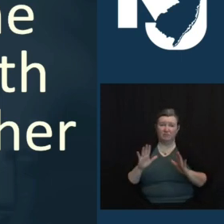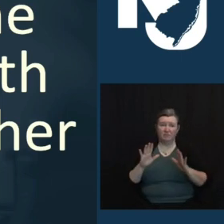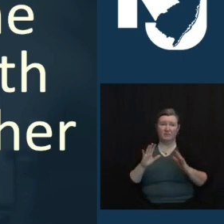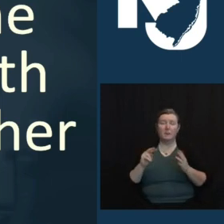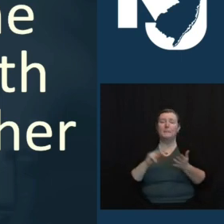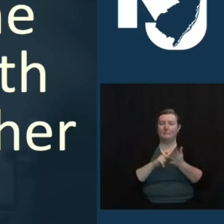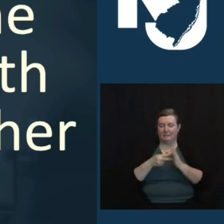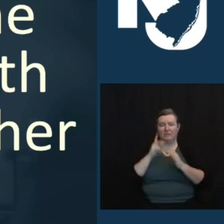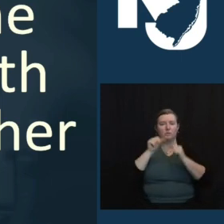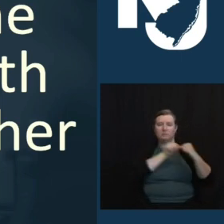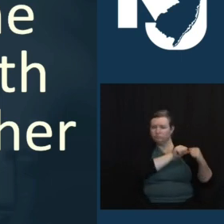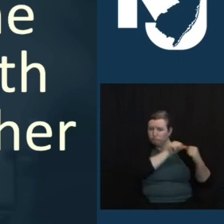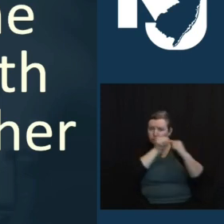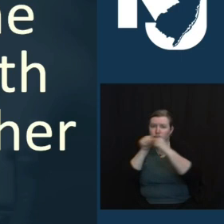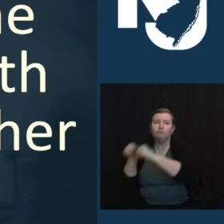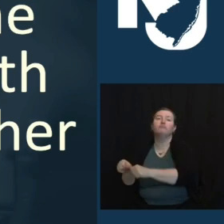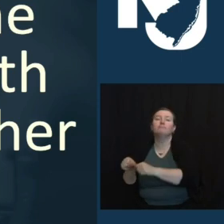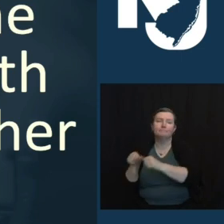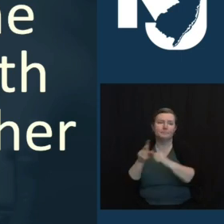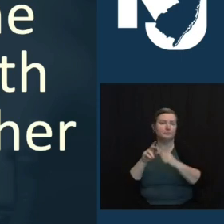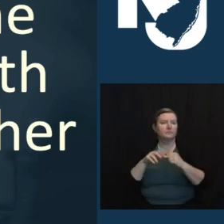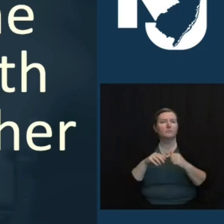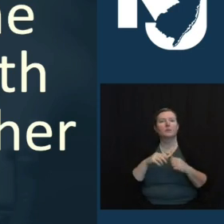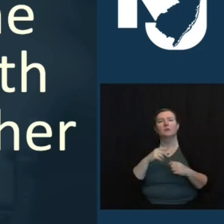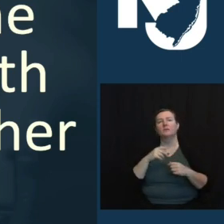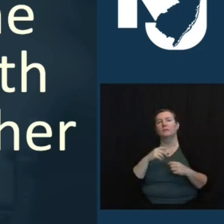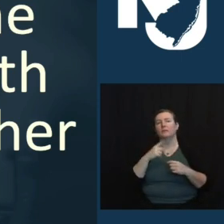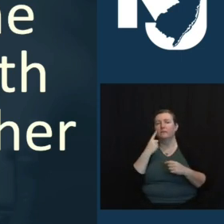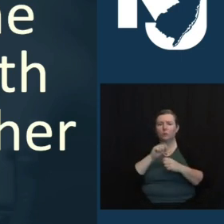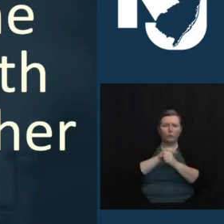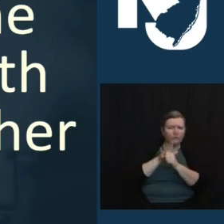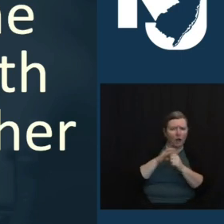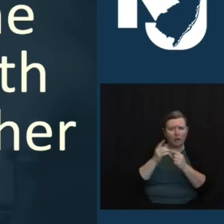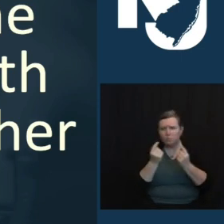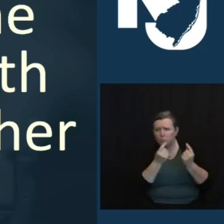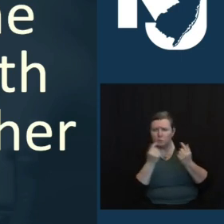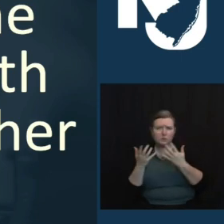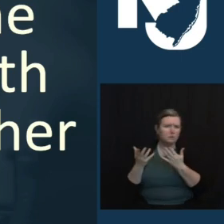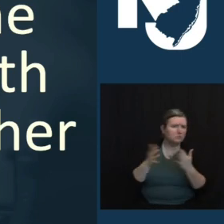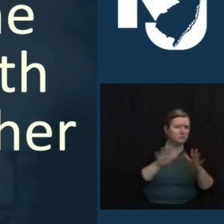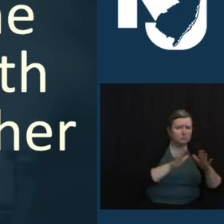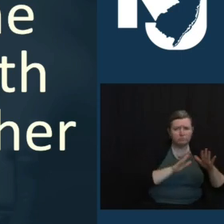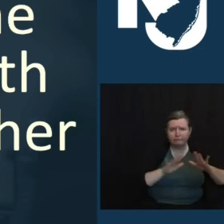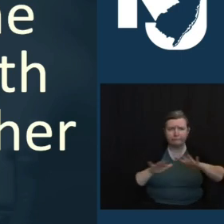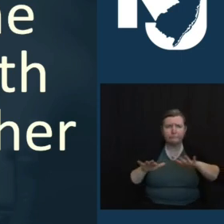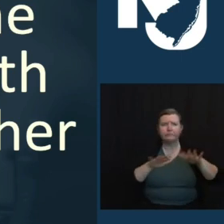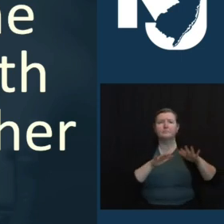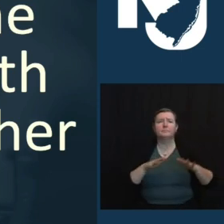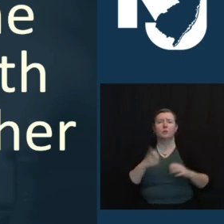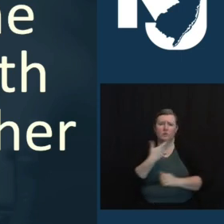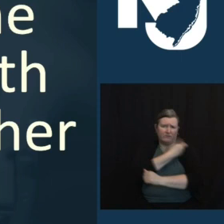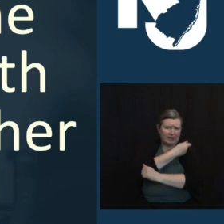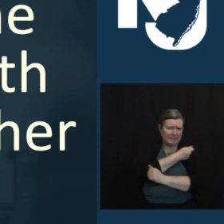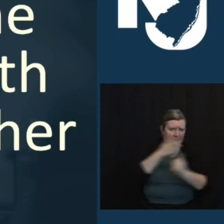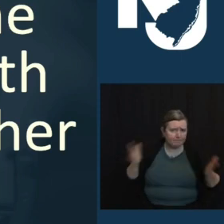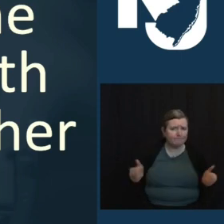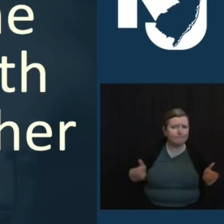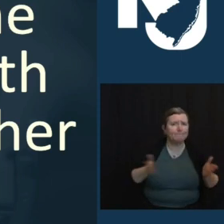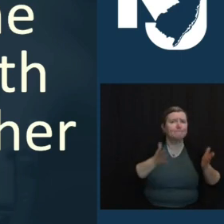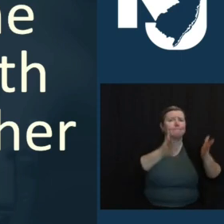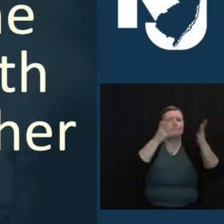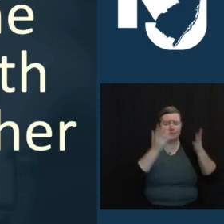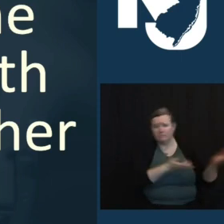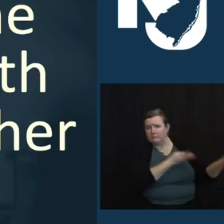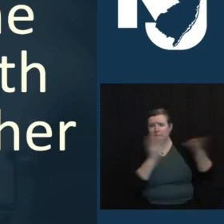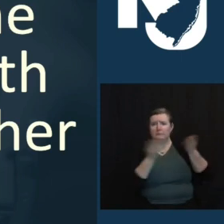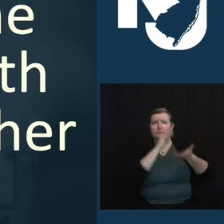ongoing COVID-19 mitigation efforts while also vaccinating New Jersey residents as quickly and safely as possible. I